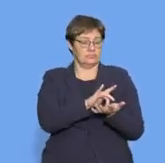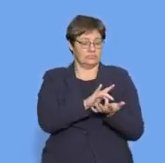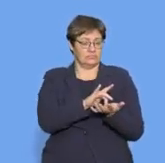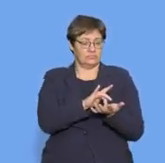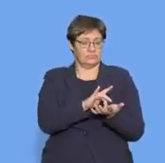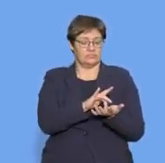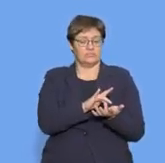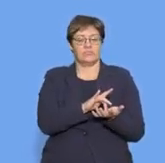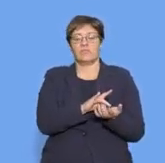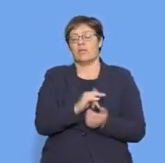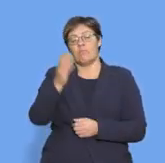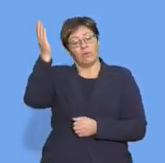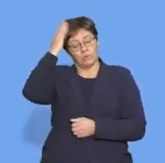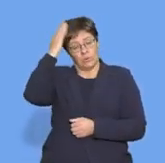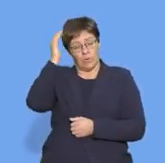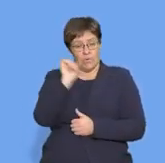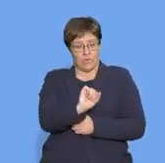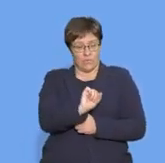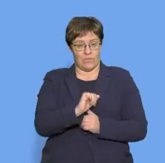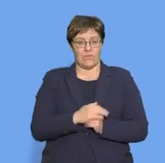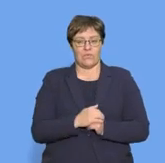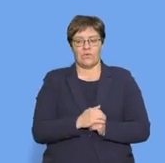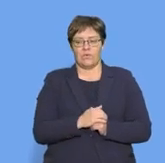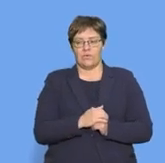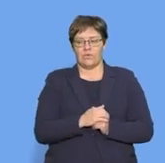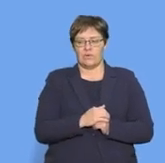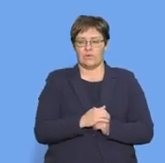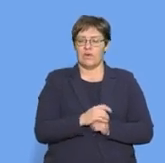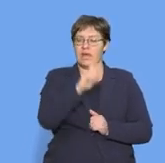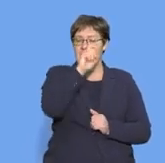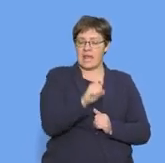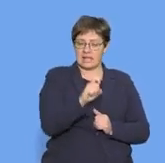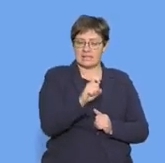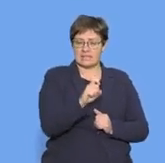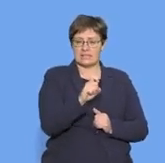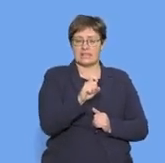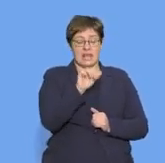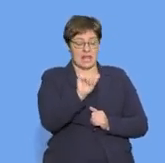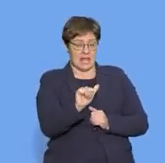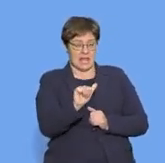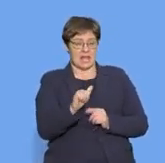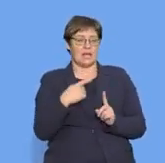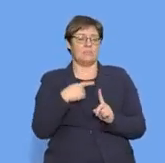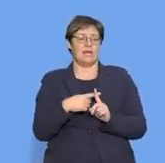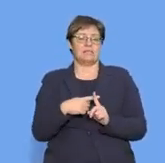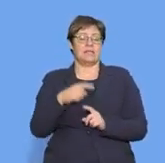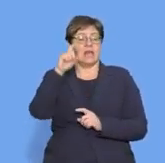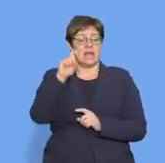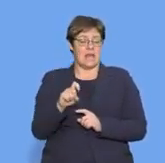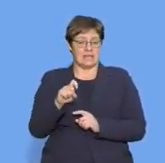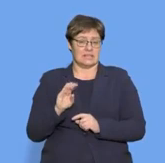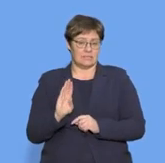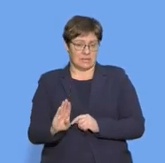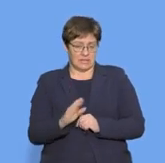center, I know this will then be x at A plus